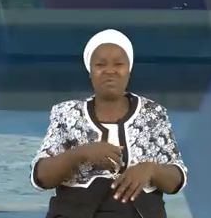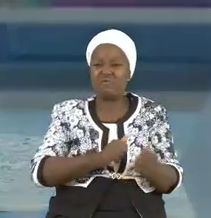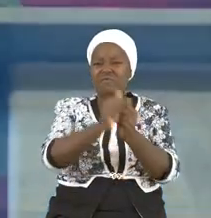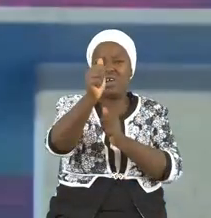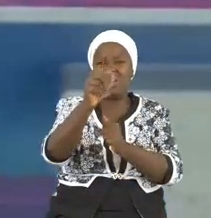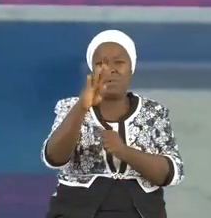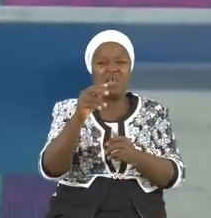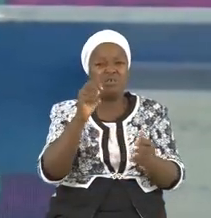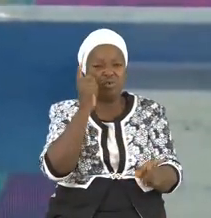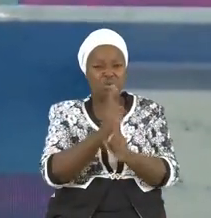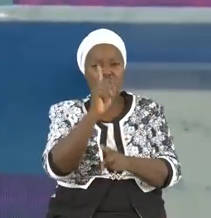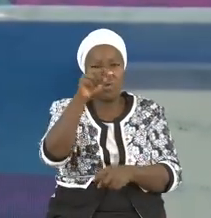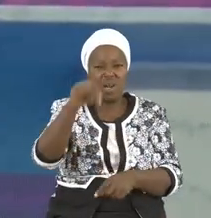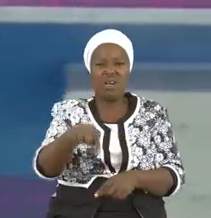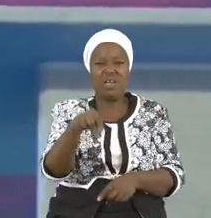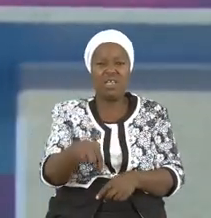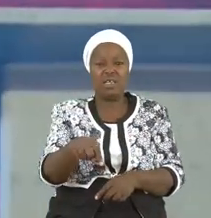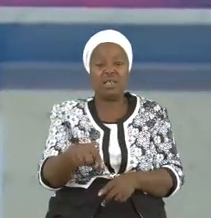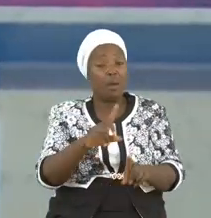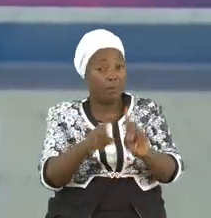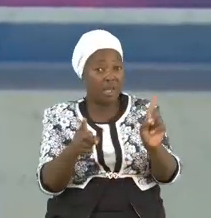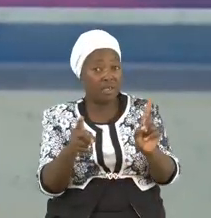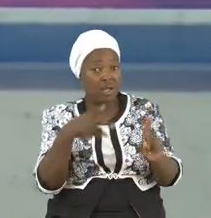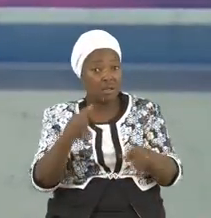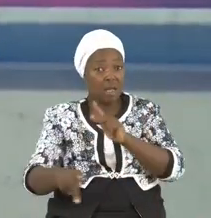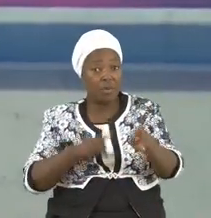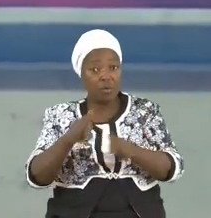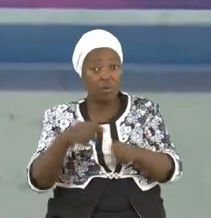leg, but the people who will say,